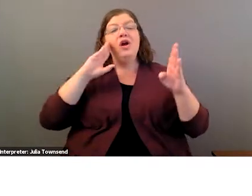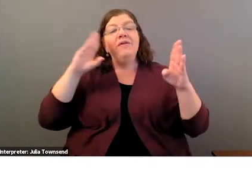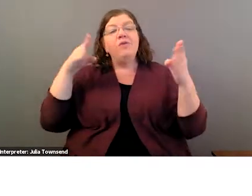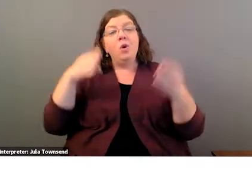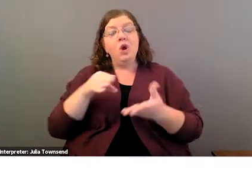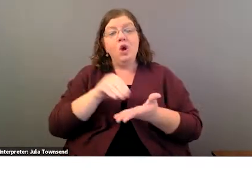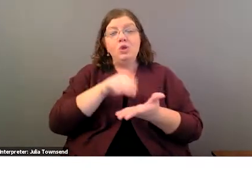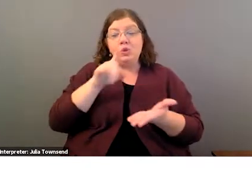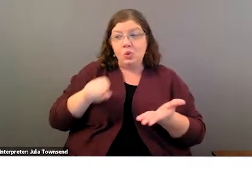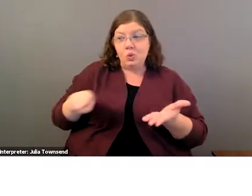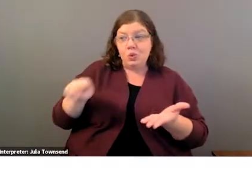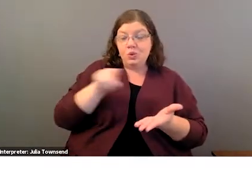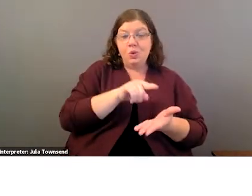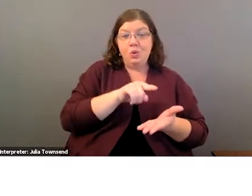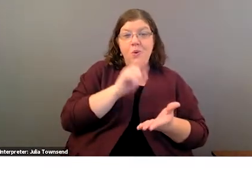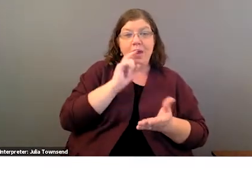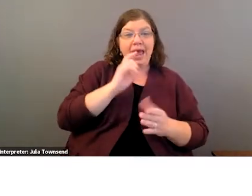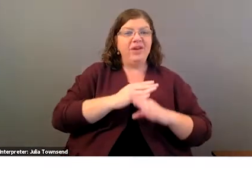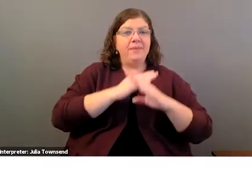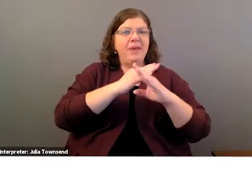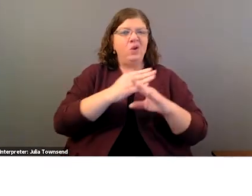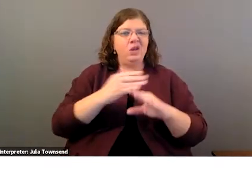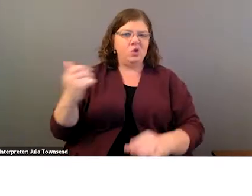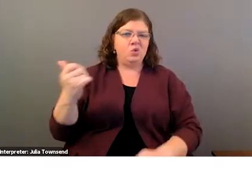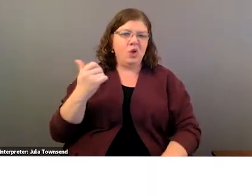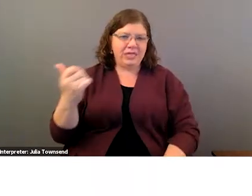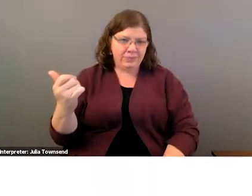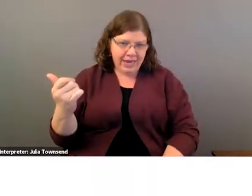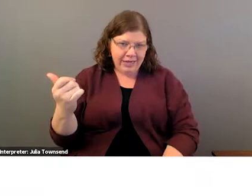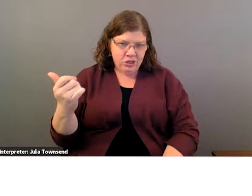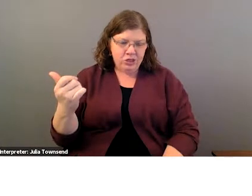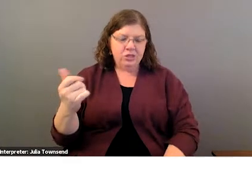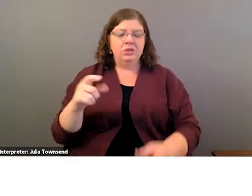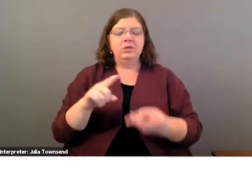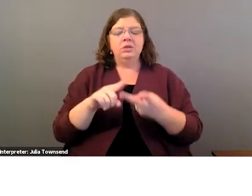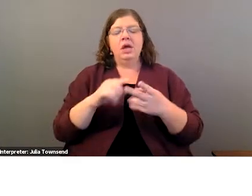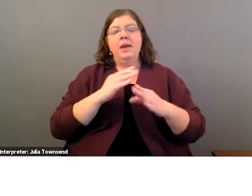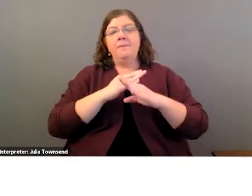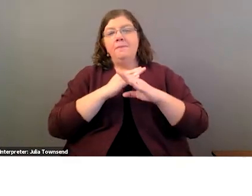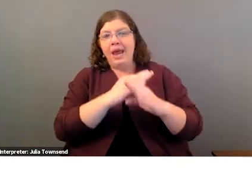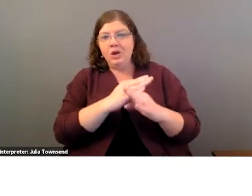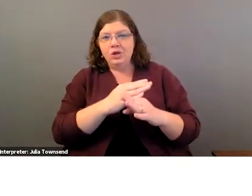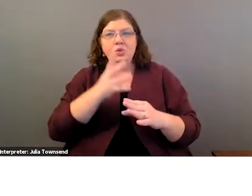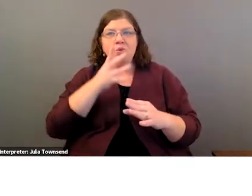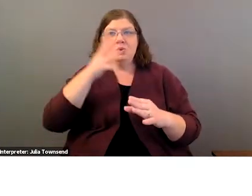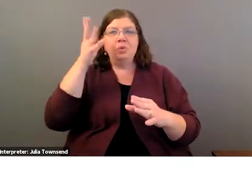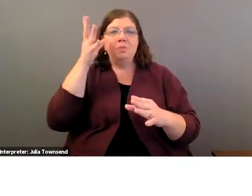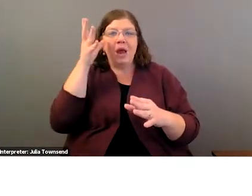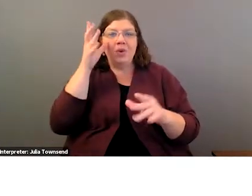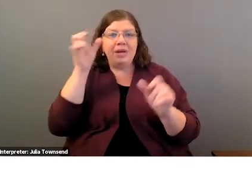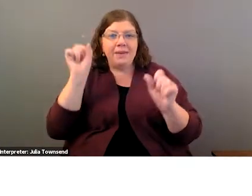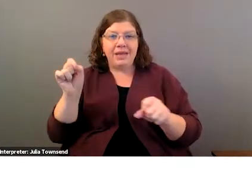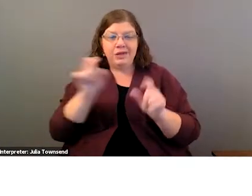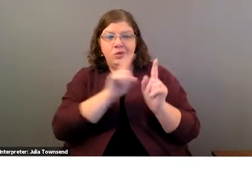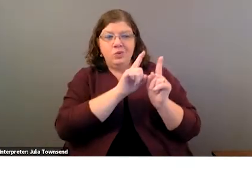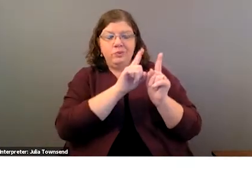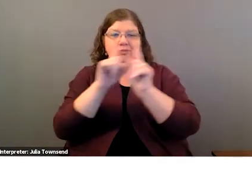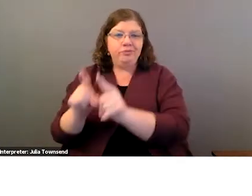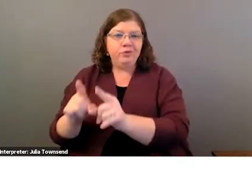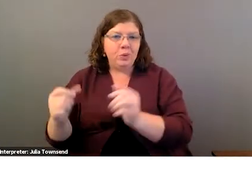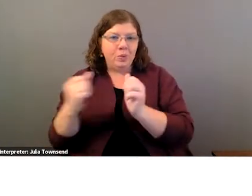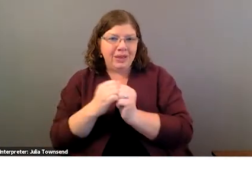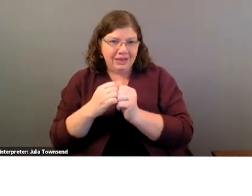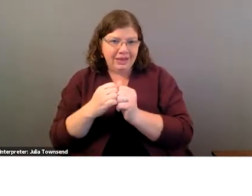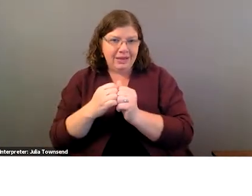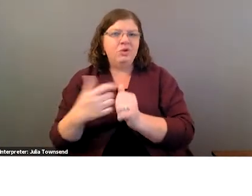students who have barriers to transportation, barriers to parent ability to accompany them to